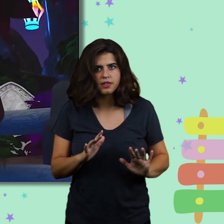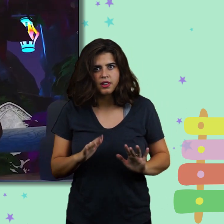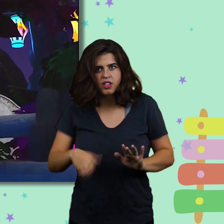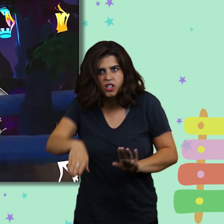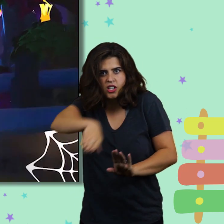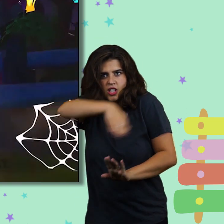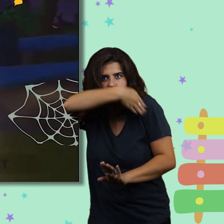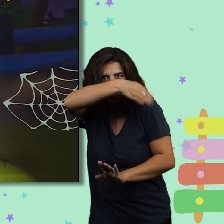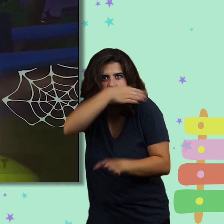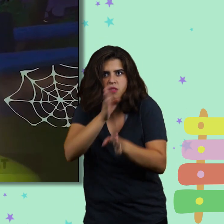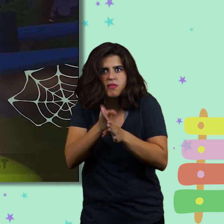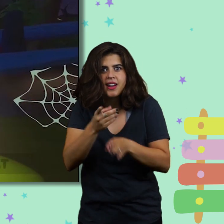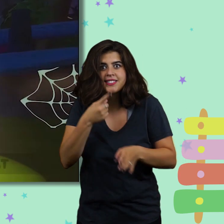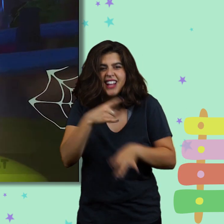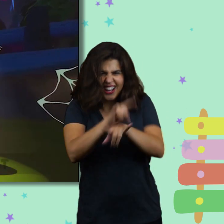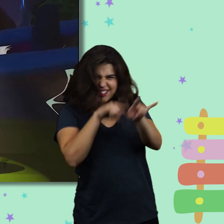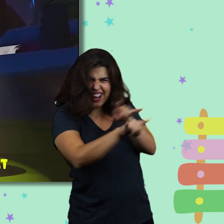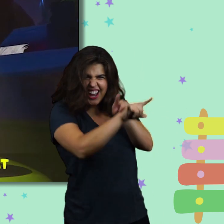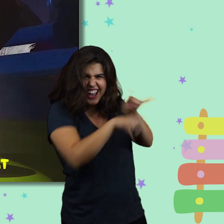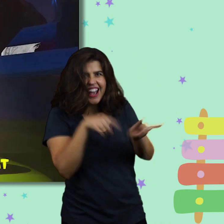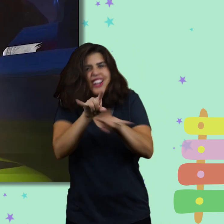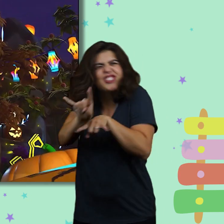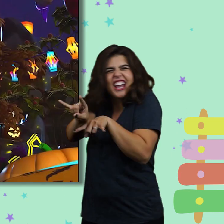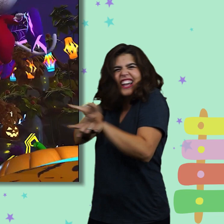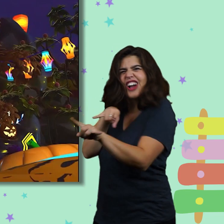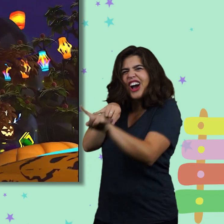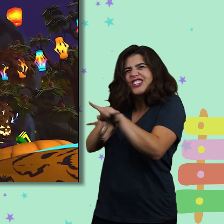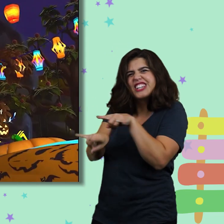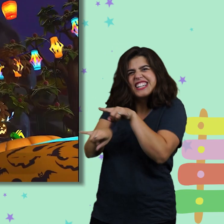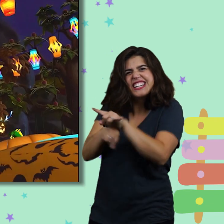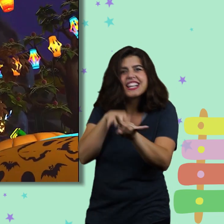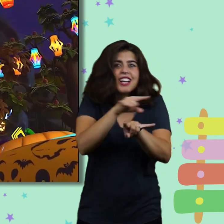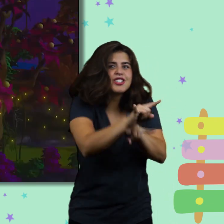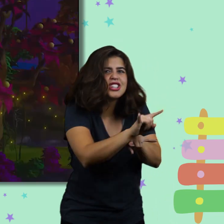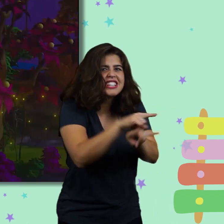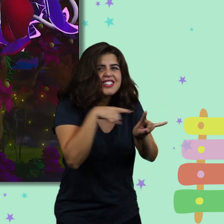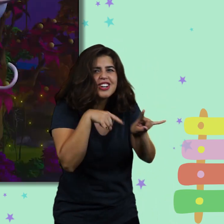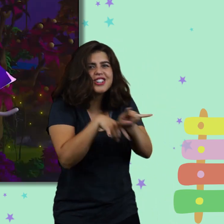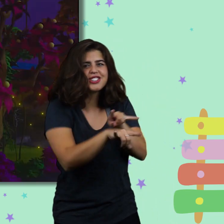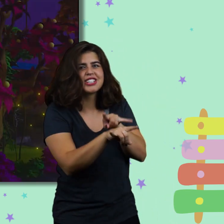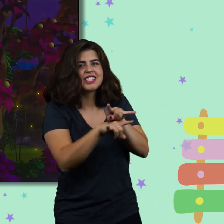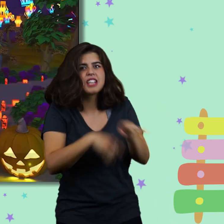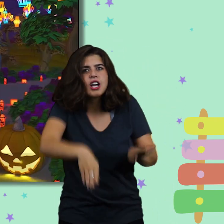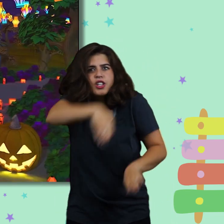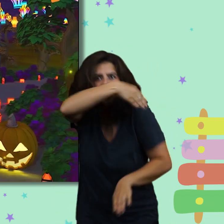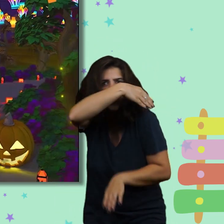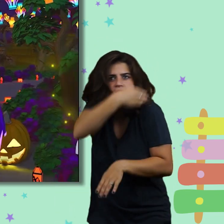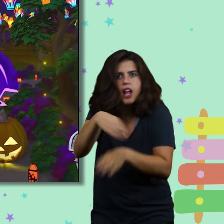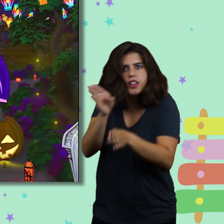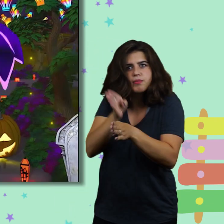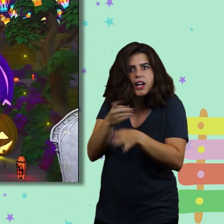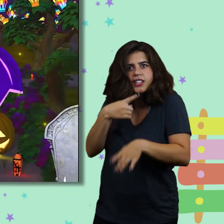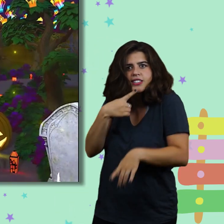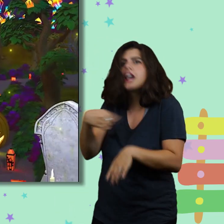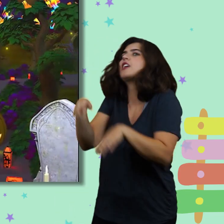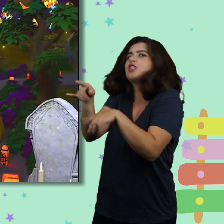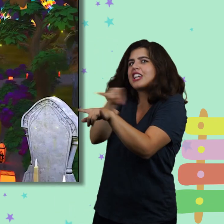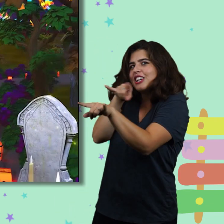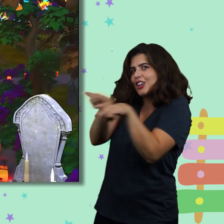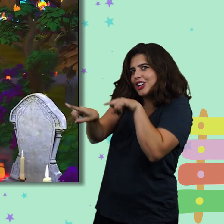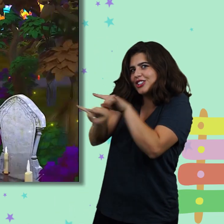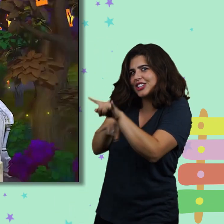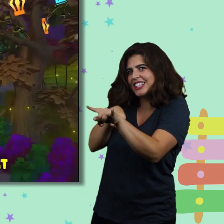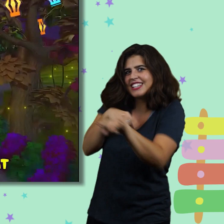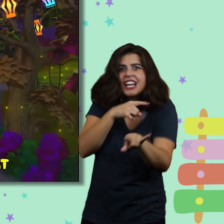The Dracula on the bus says, trick or treat. Trick or treat, trick or treat. The Dracula on the bus says,